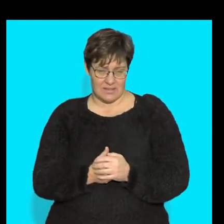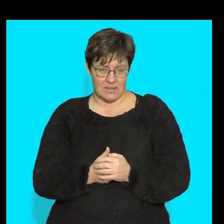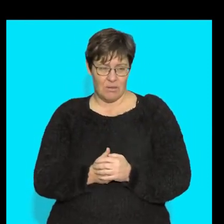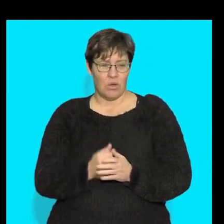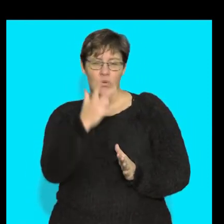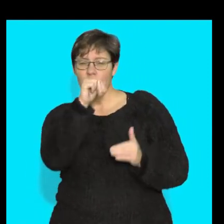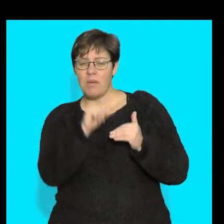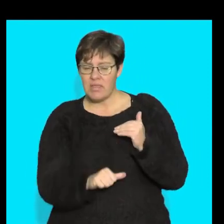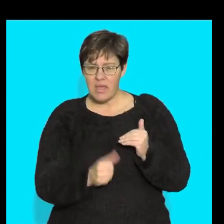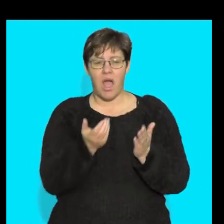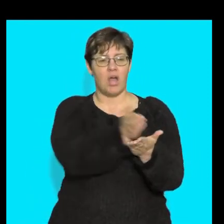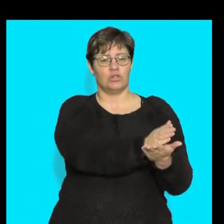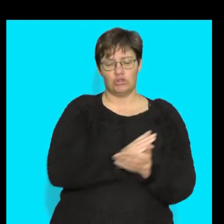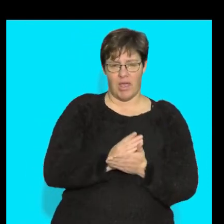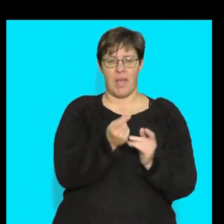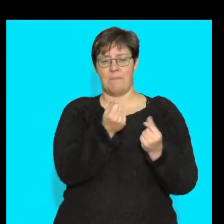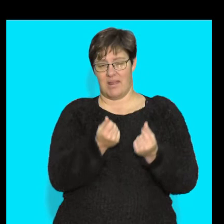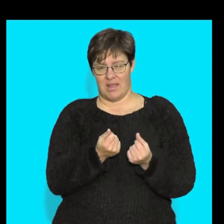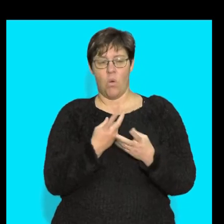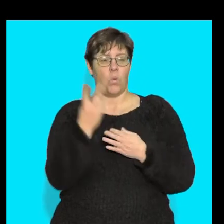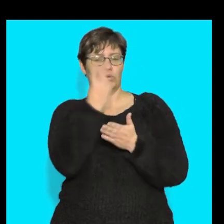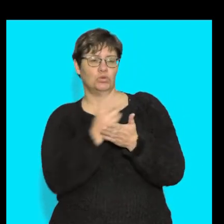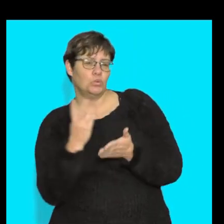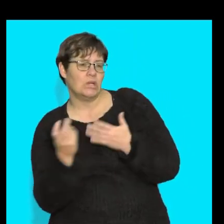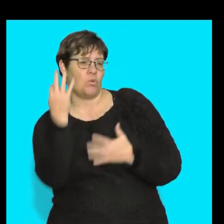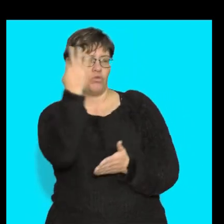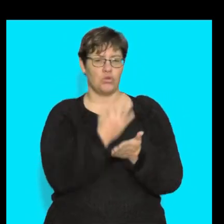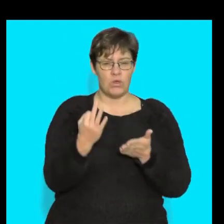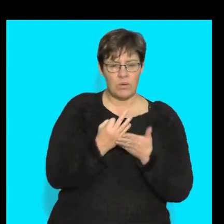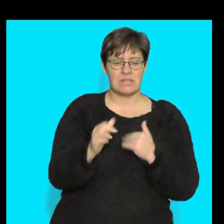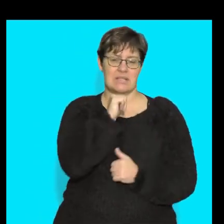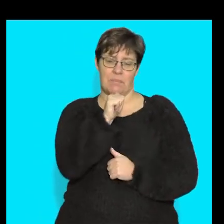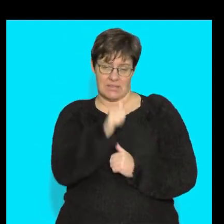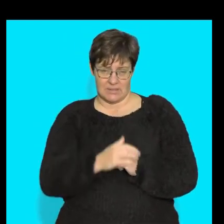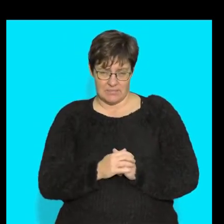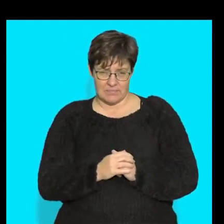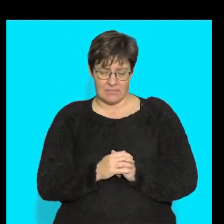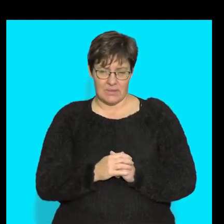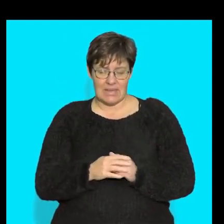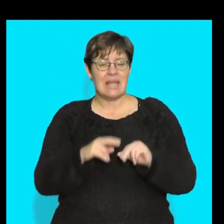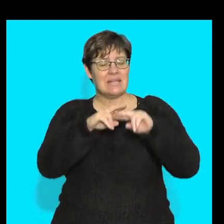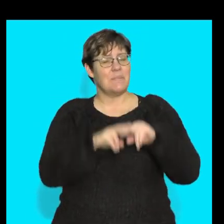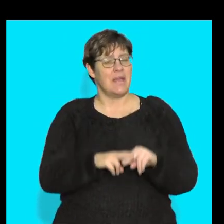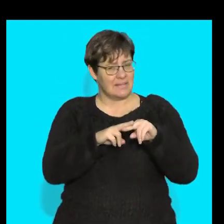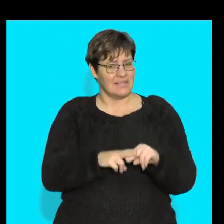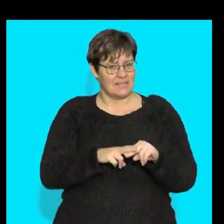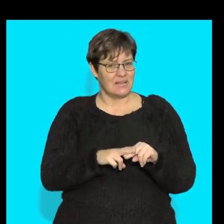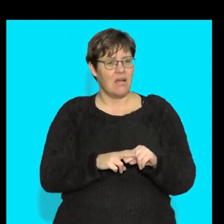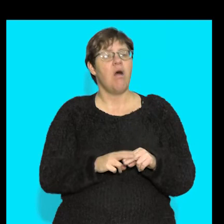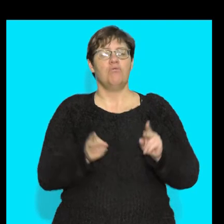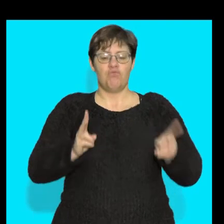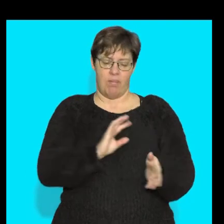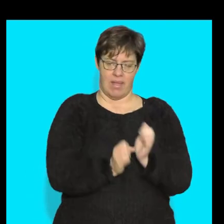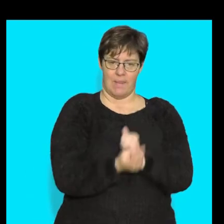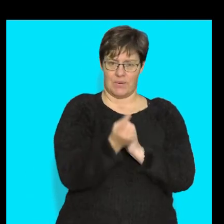months they share the money, or after 2 weeks or after 3 weeks. It doesn't really matter. It just depends on what normally